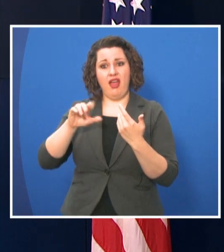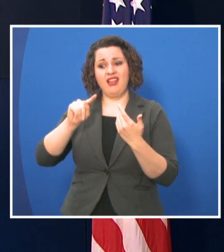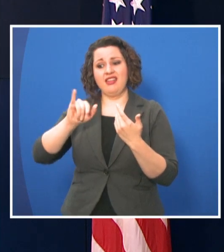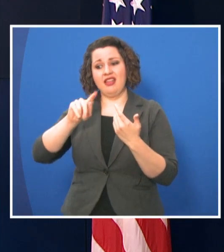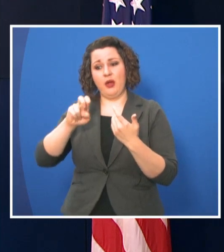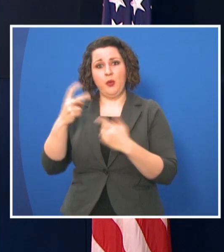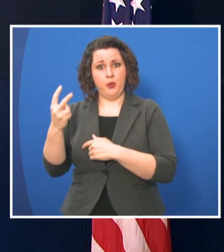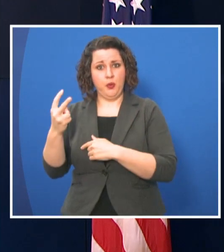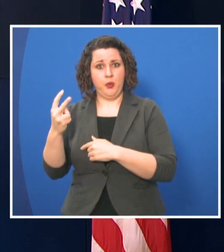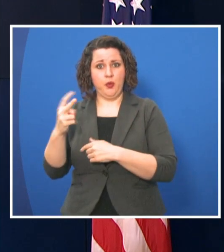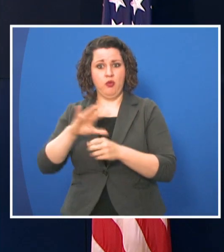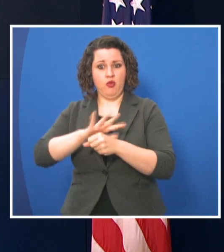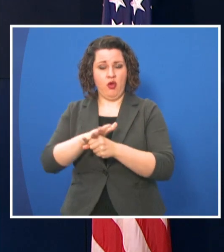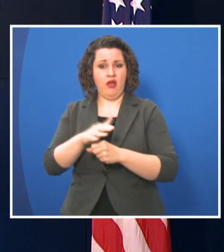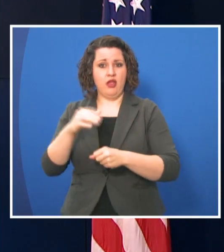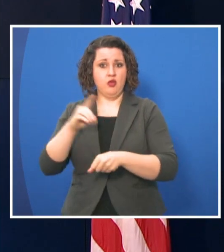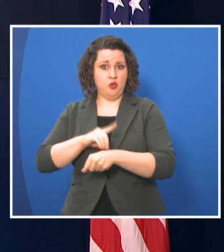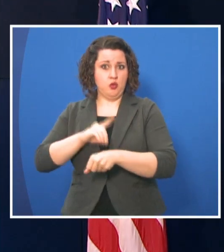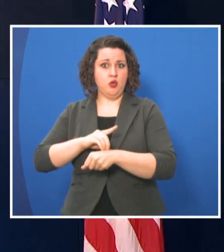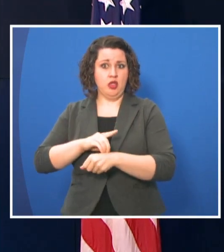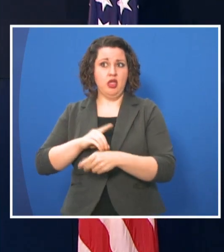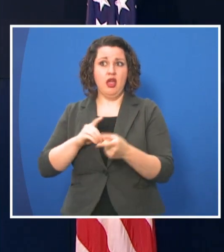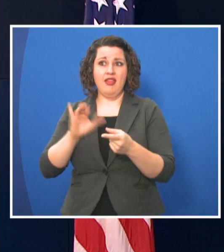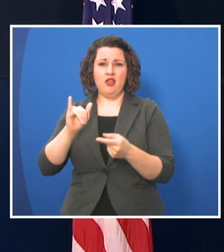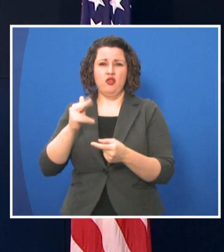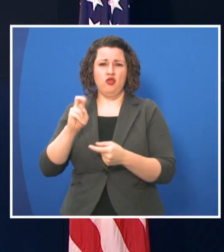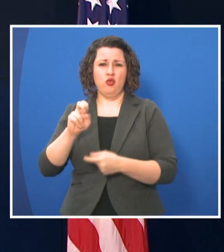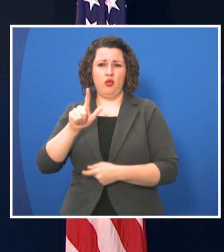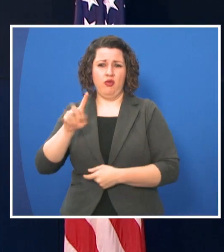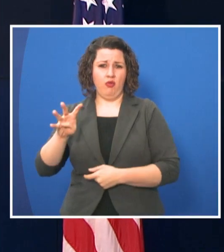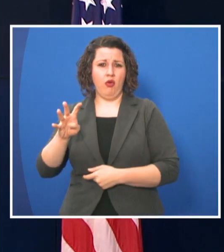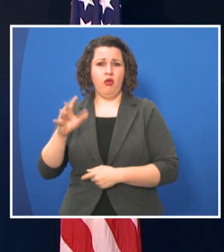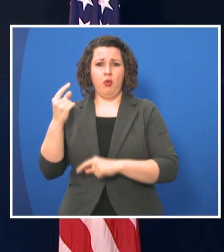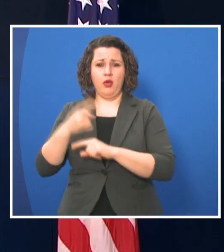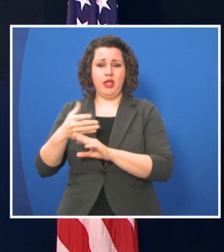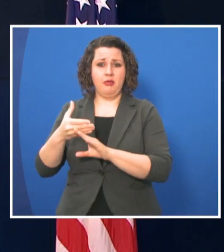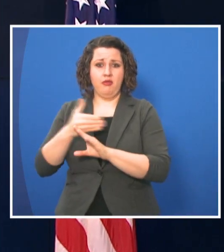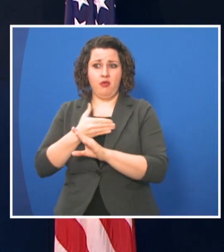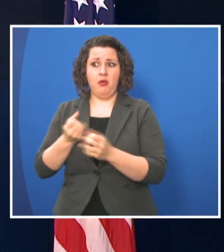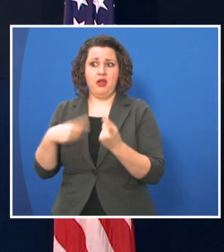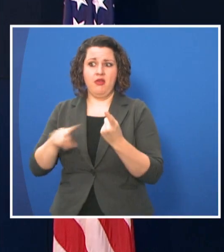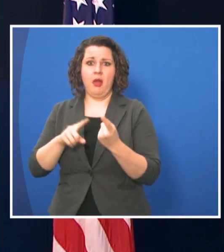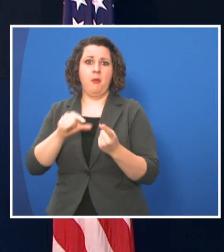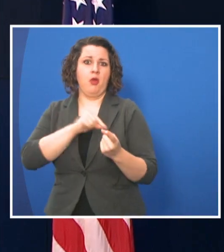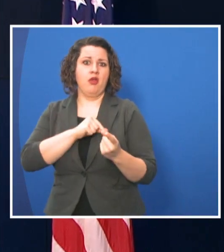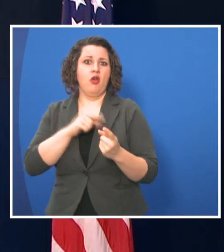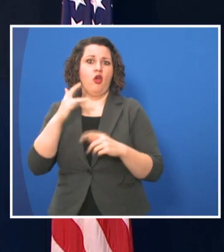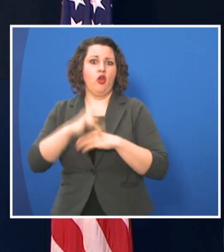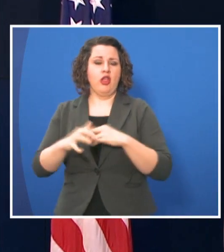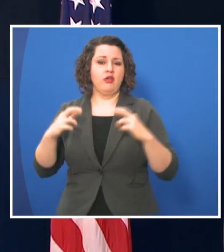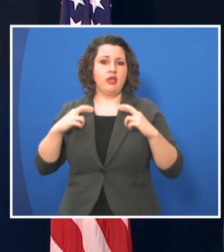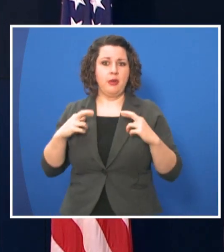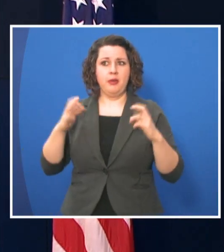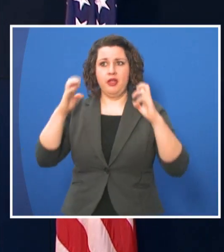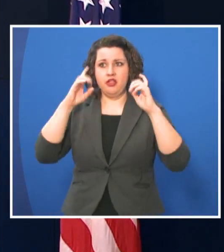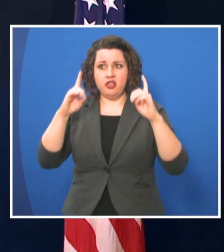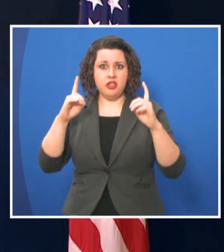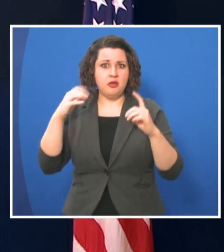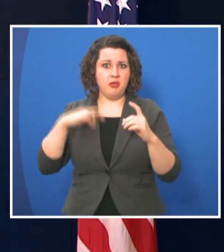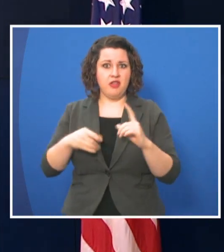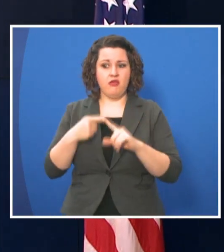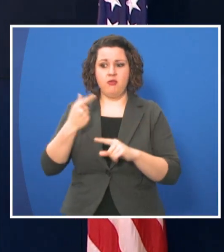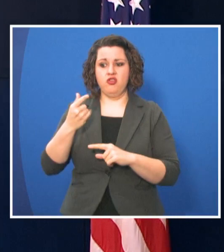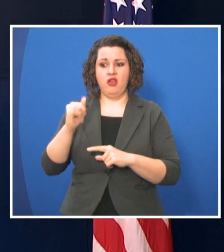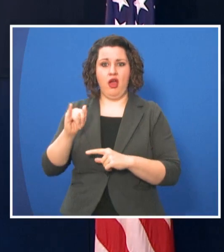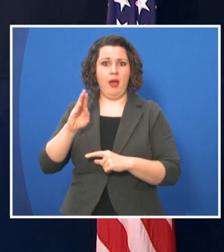state on June 24th, which would be just a day before many qualify for early retirement and education benefits under the GI Bill.